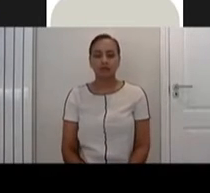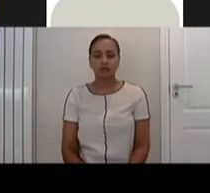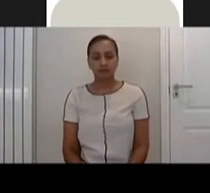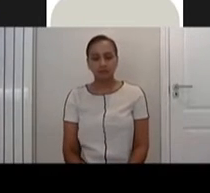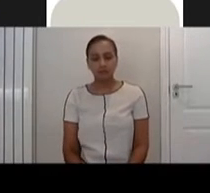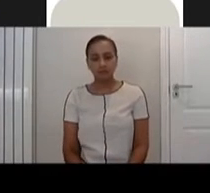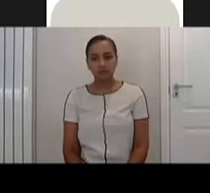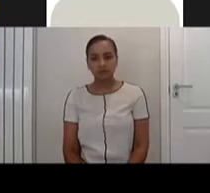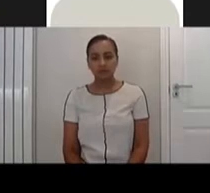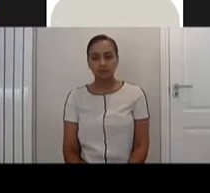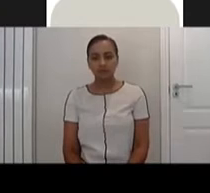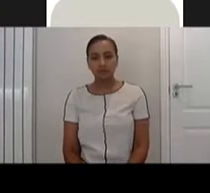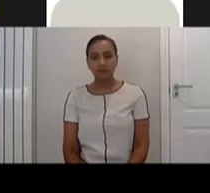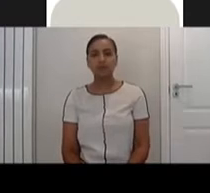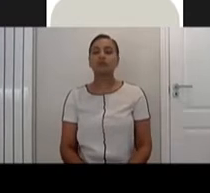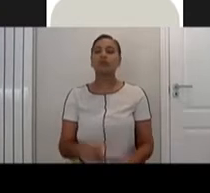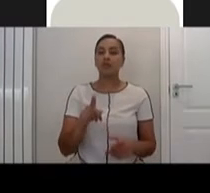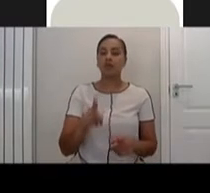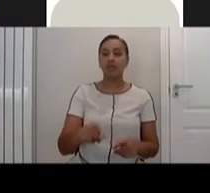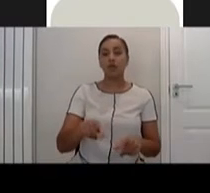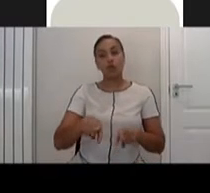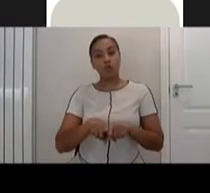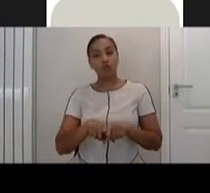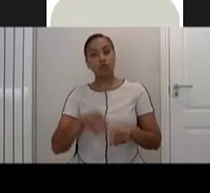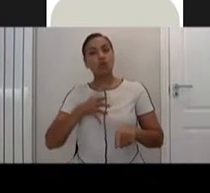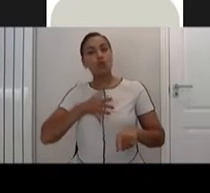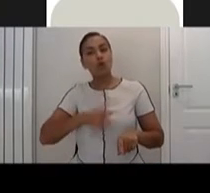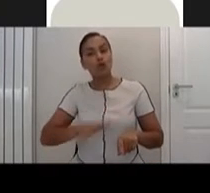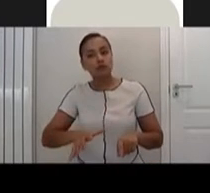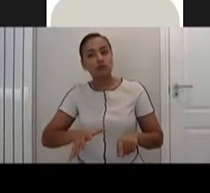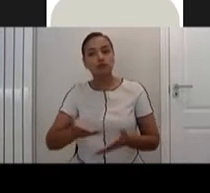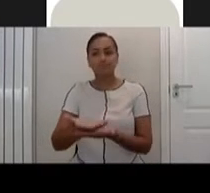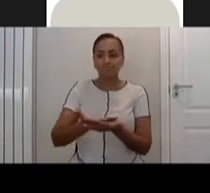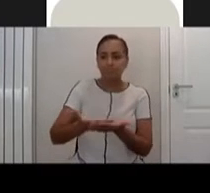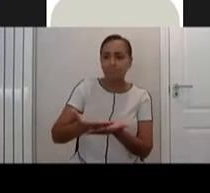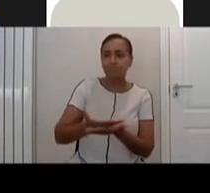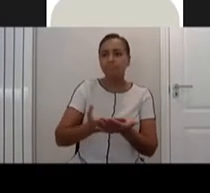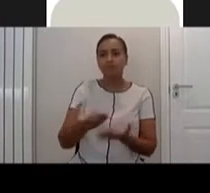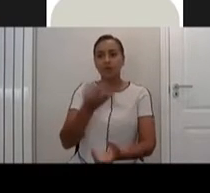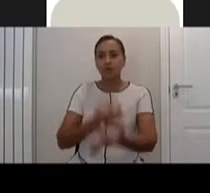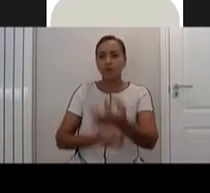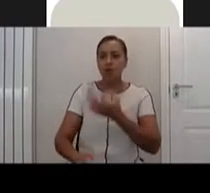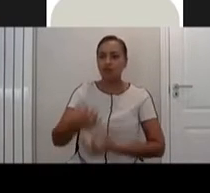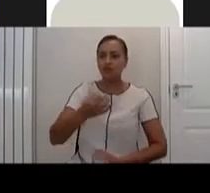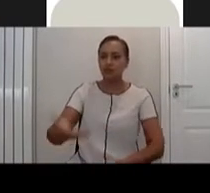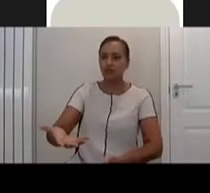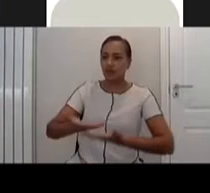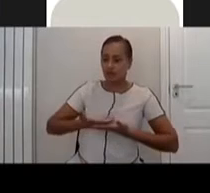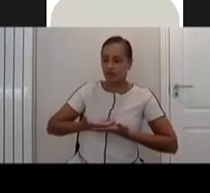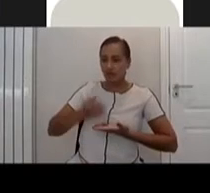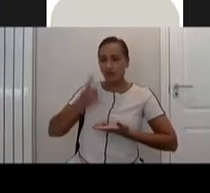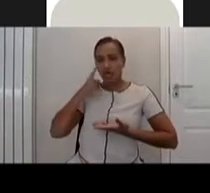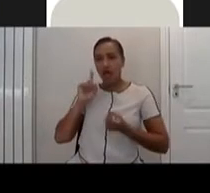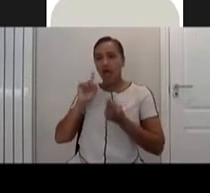the bulk of the time will be spent on the questions that you guys have asked and want to know